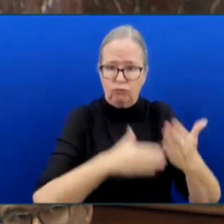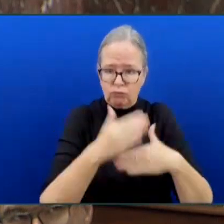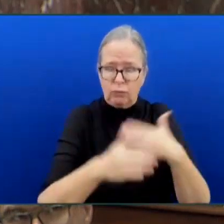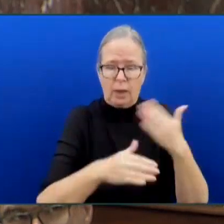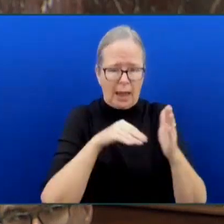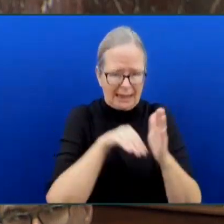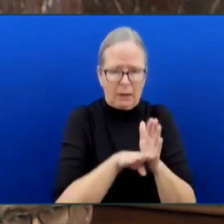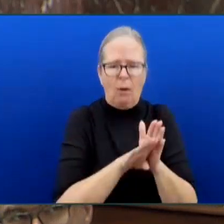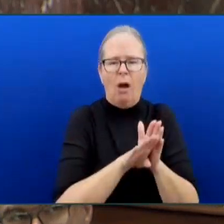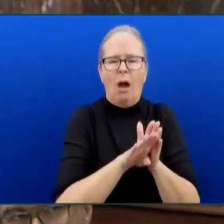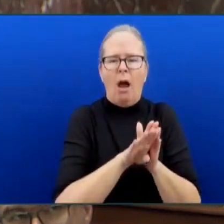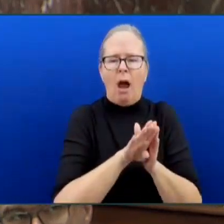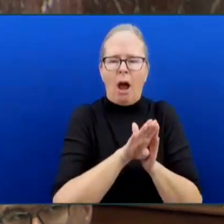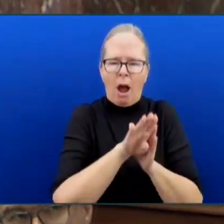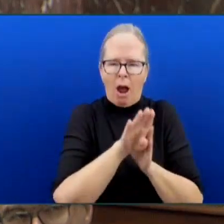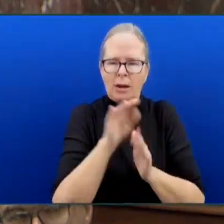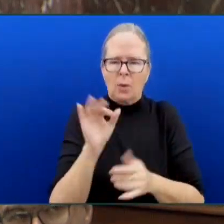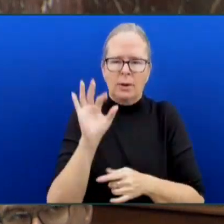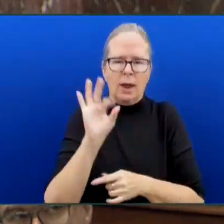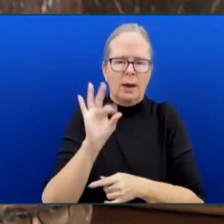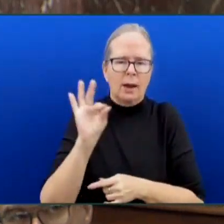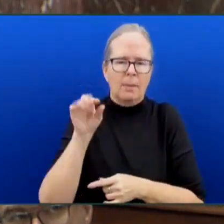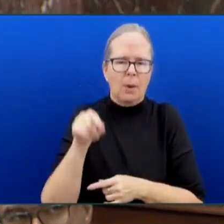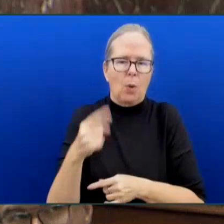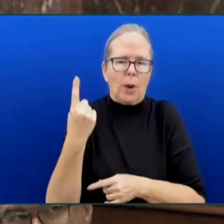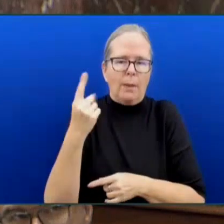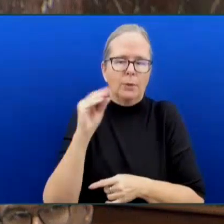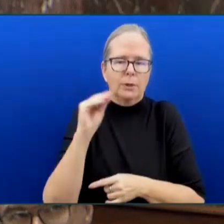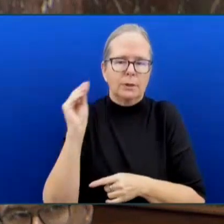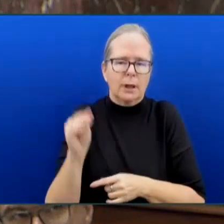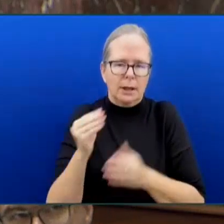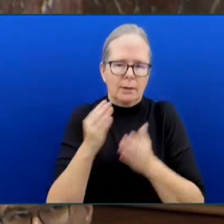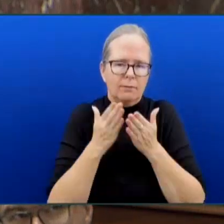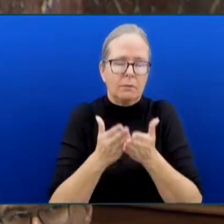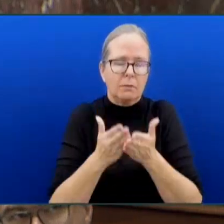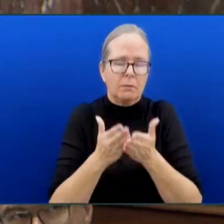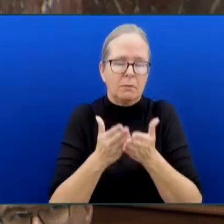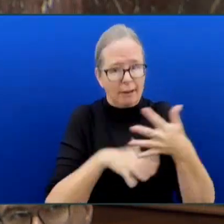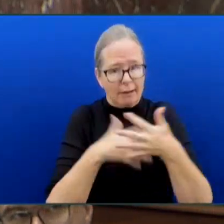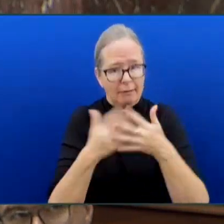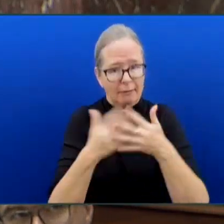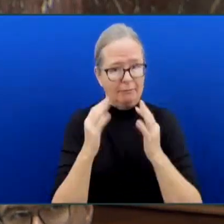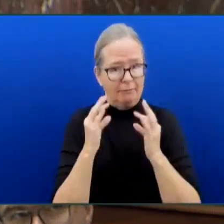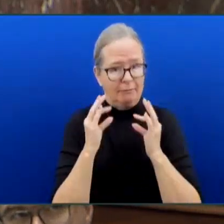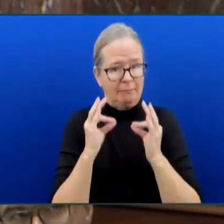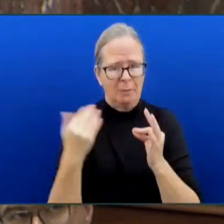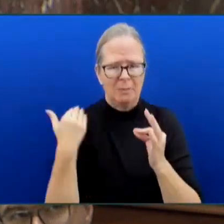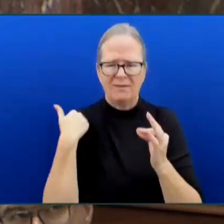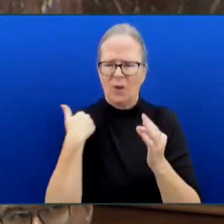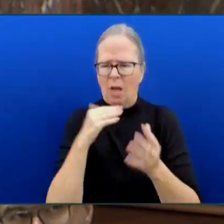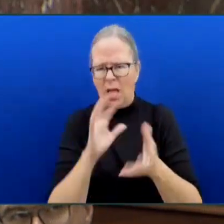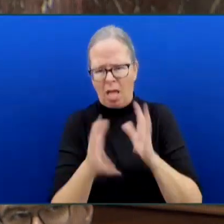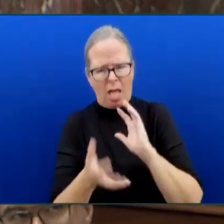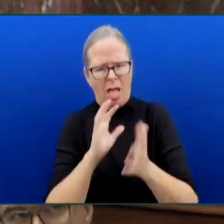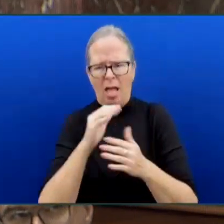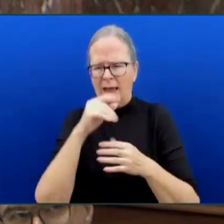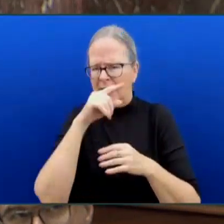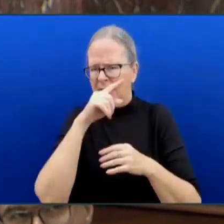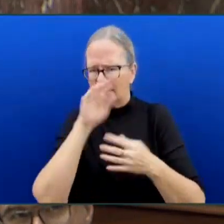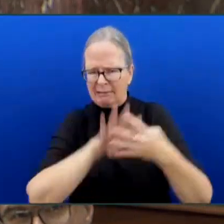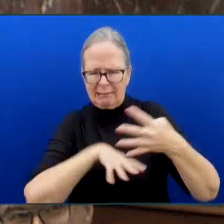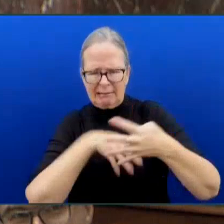went in the month of September. We had some difficulties. We got down to 98.3% in the summer, but we are turning the corner. We're making investments to be able to do